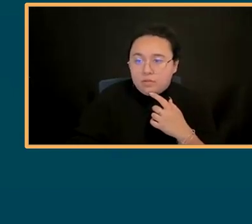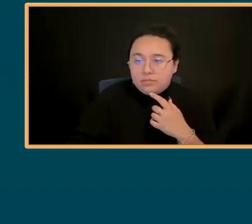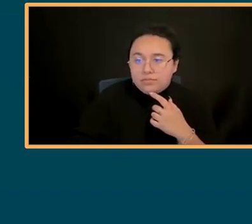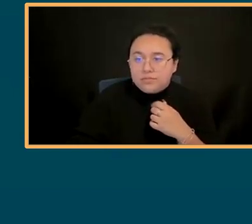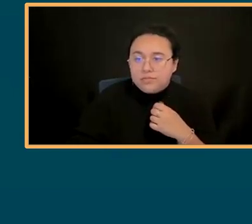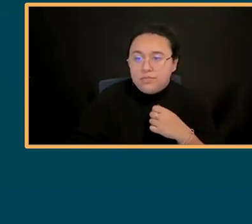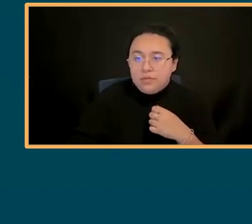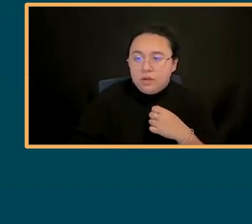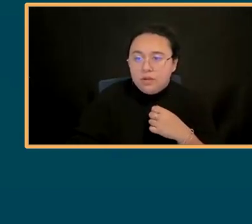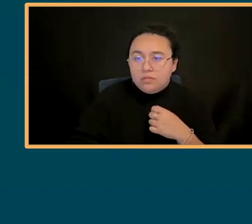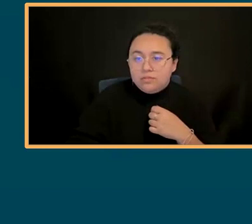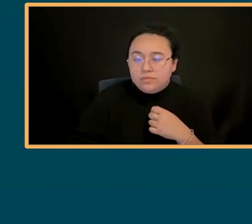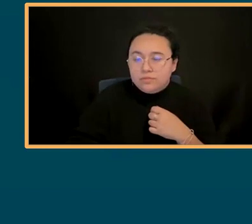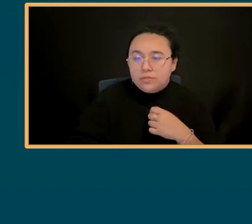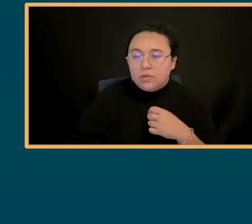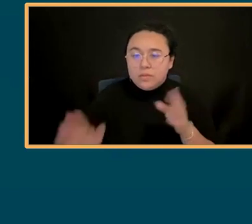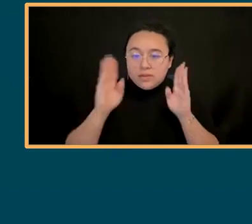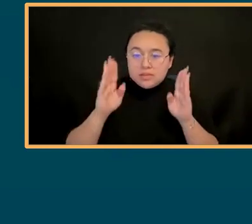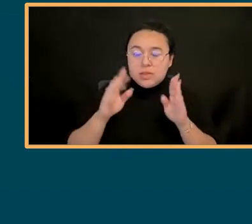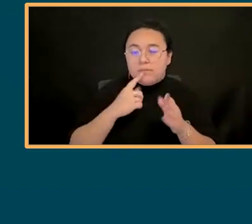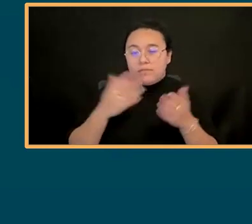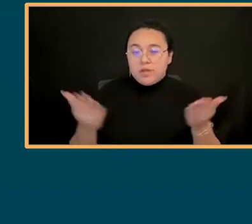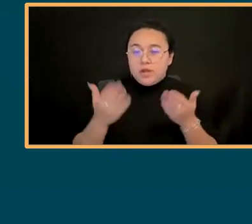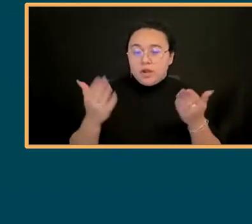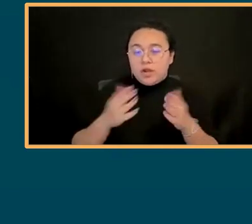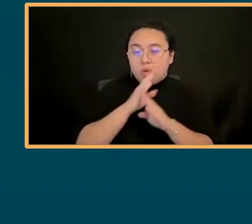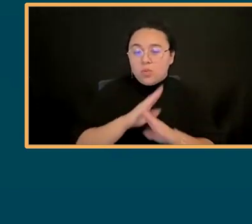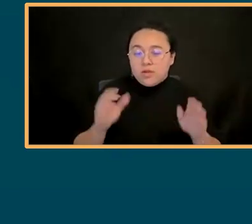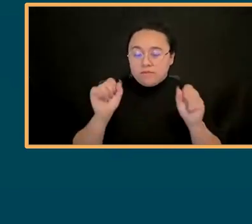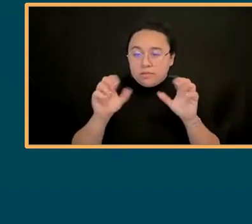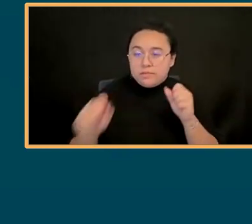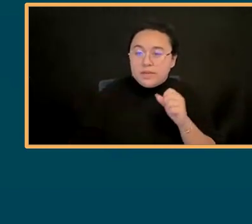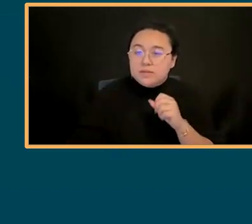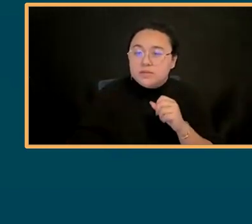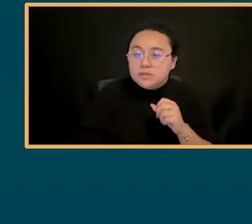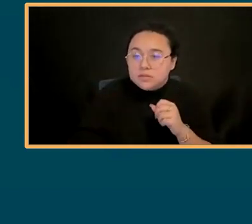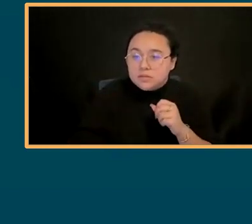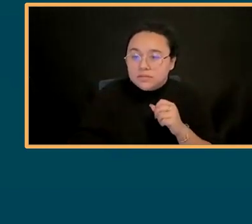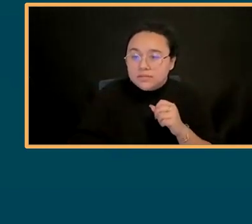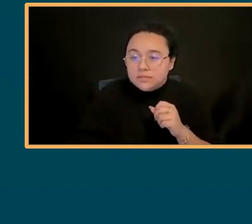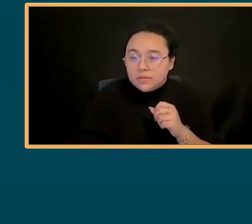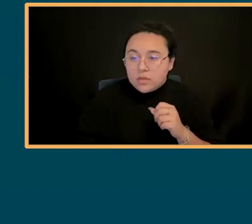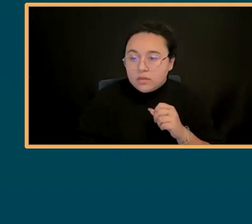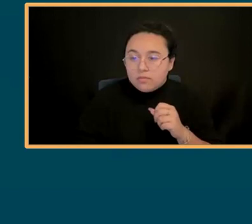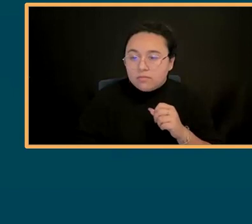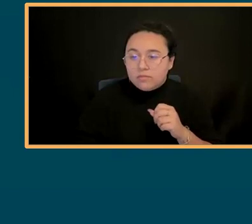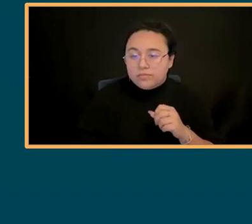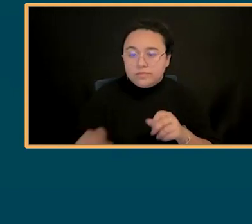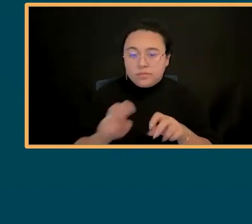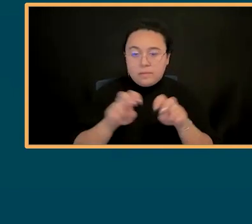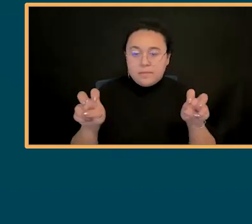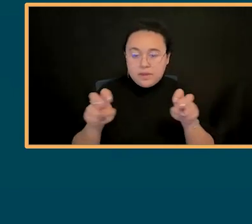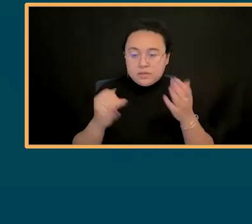present, and quiet. We have an amazing panel today.